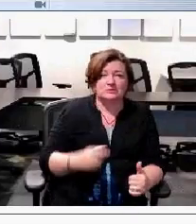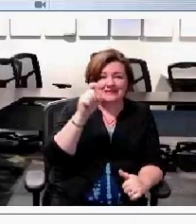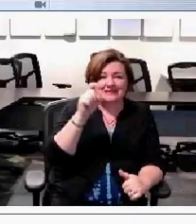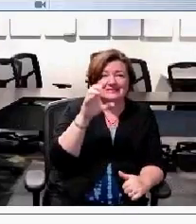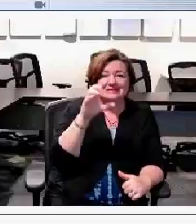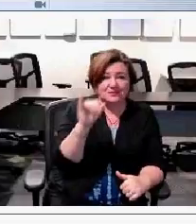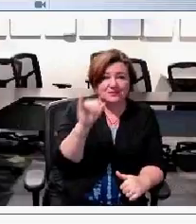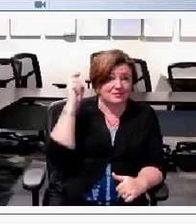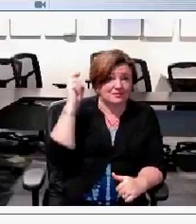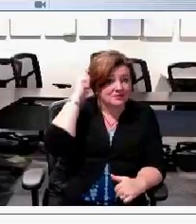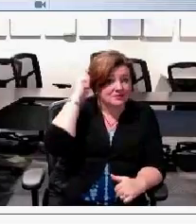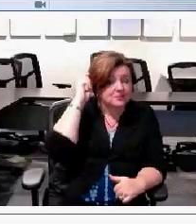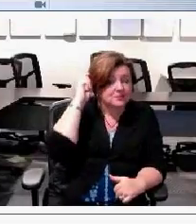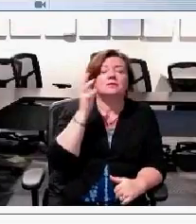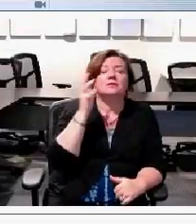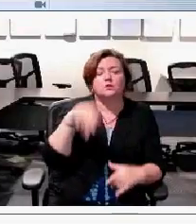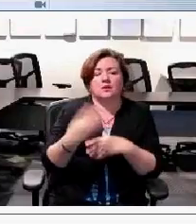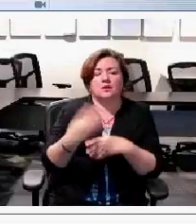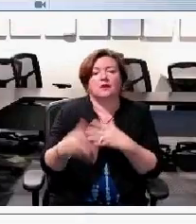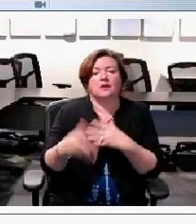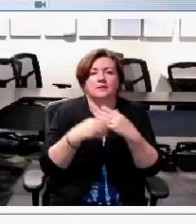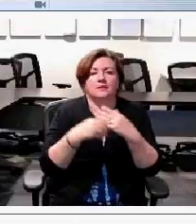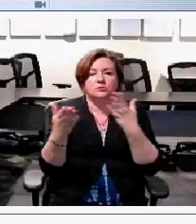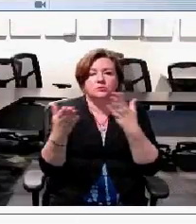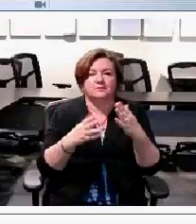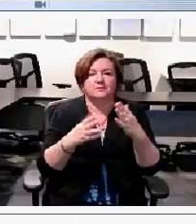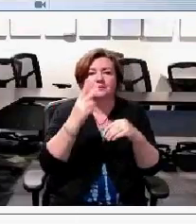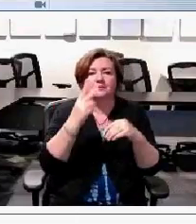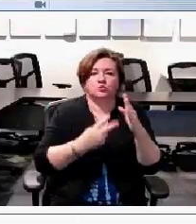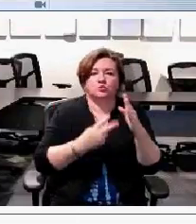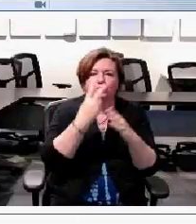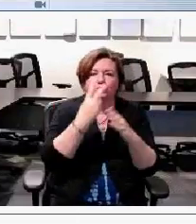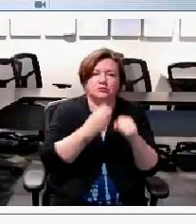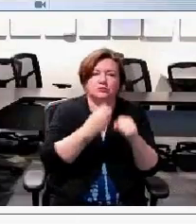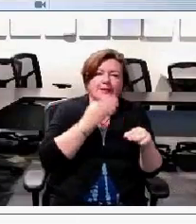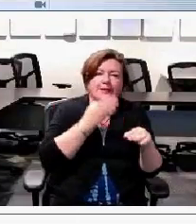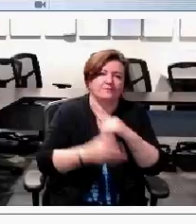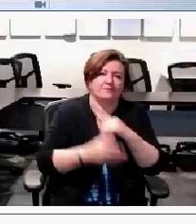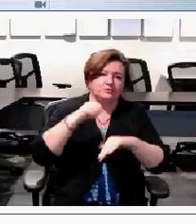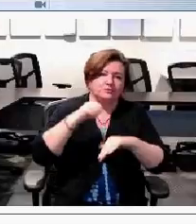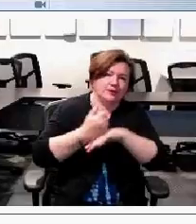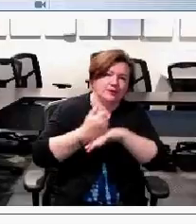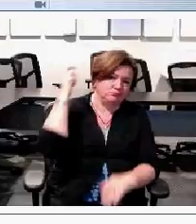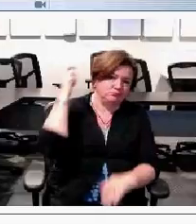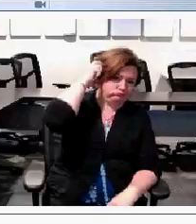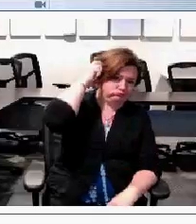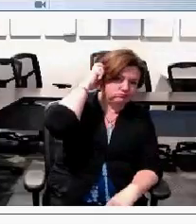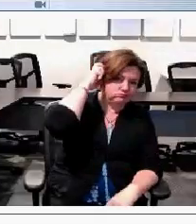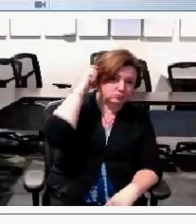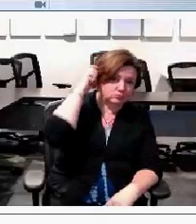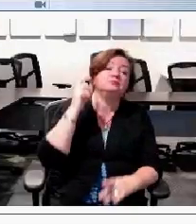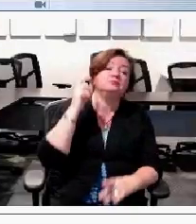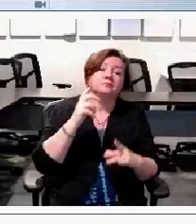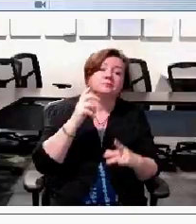children, we do service for 2 years post-implantation. That's typically individual. We don't offer